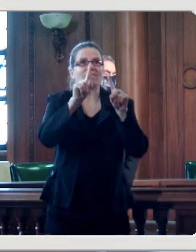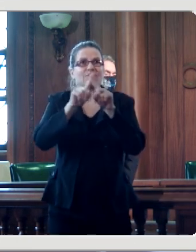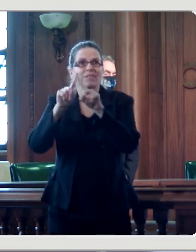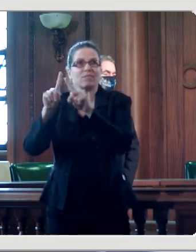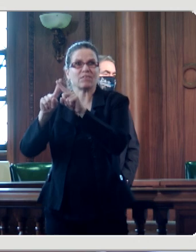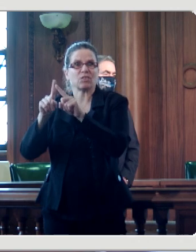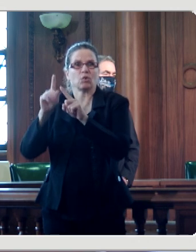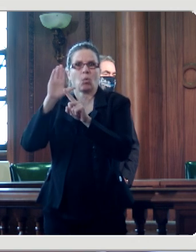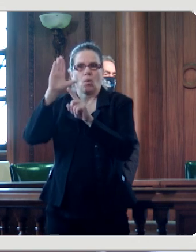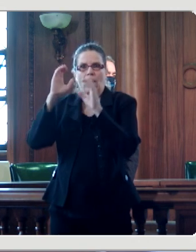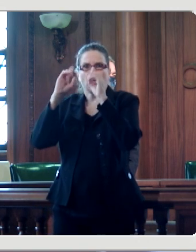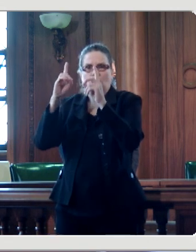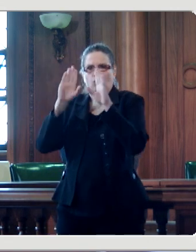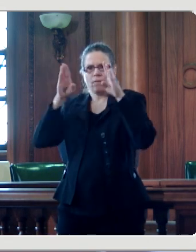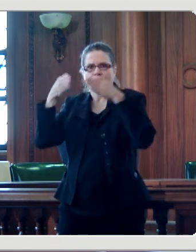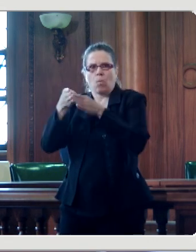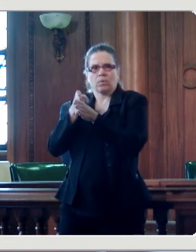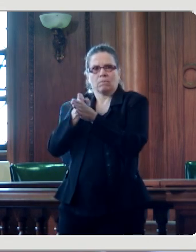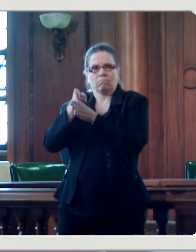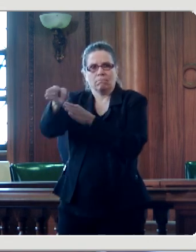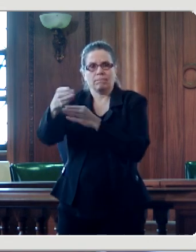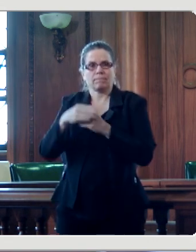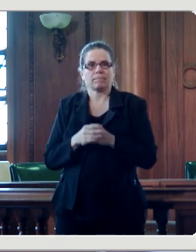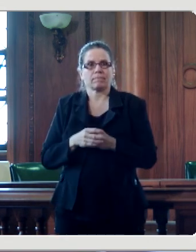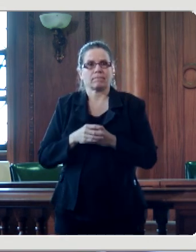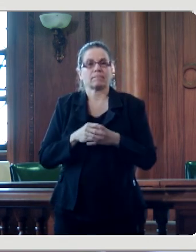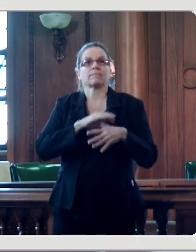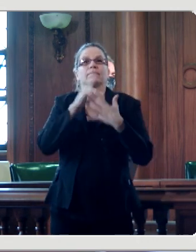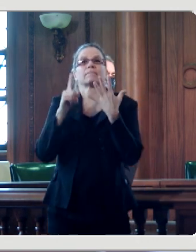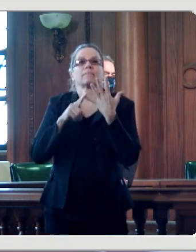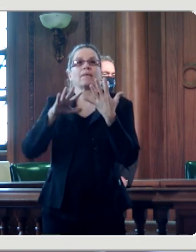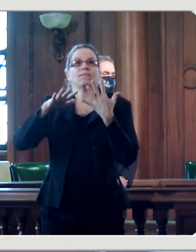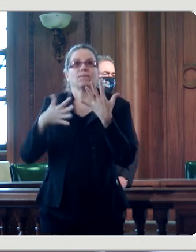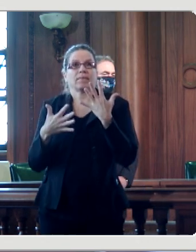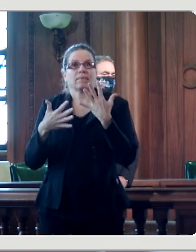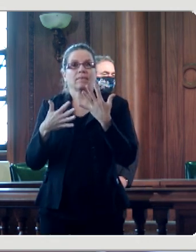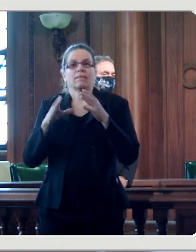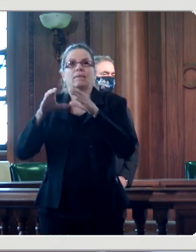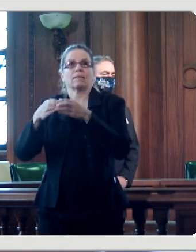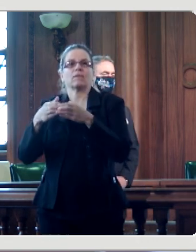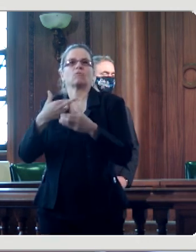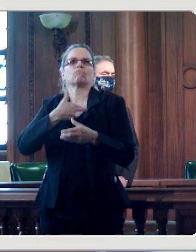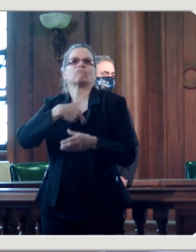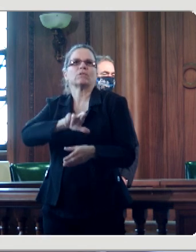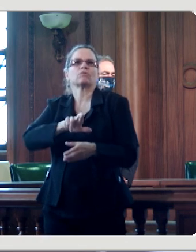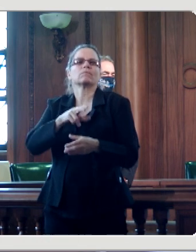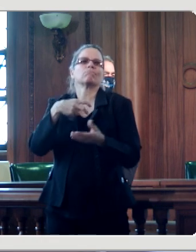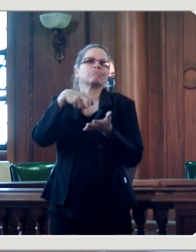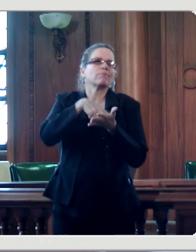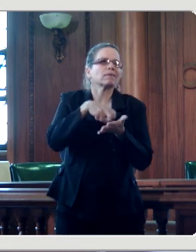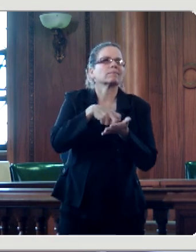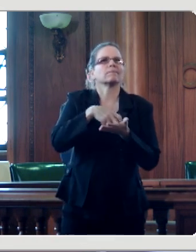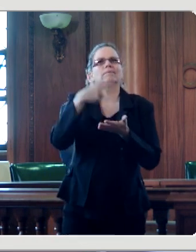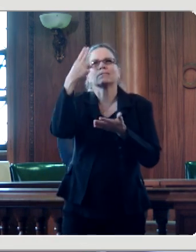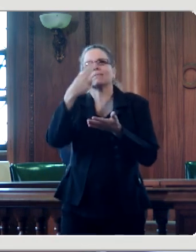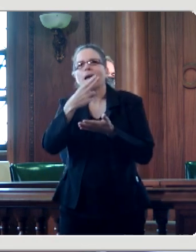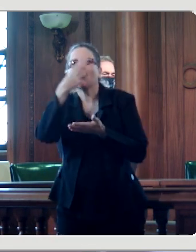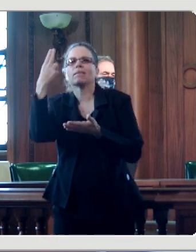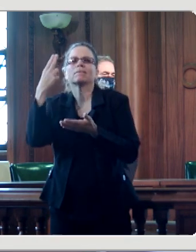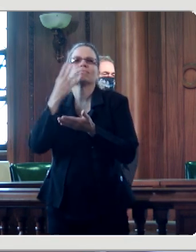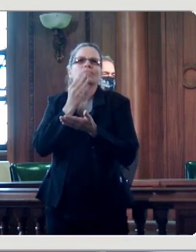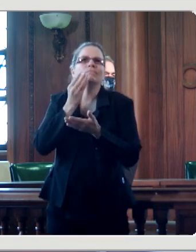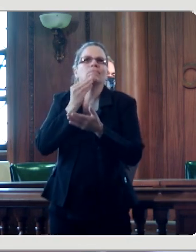education subcommittee. Faith, we will develop comprehensive COVID-19 vaccine resources for the